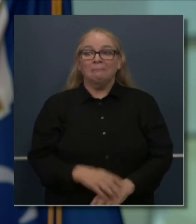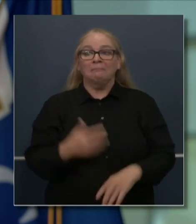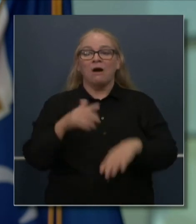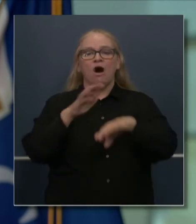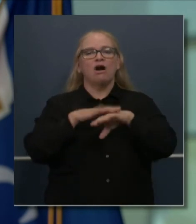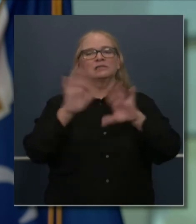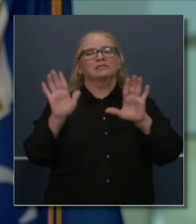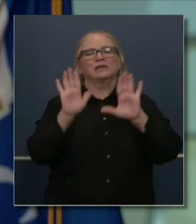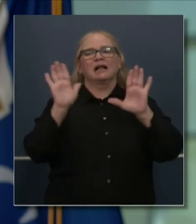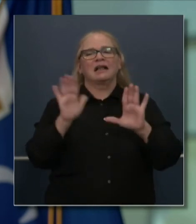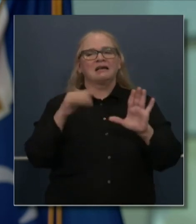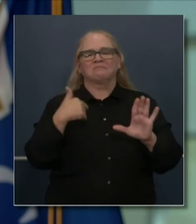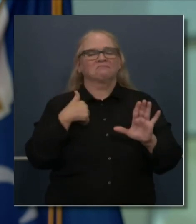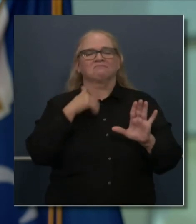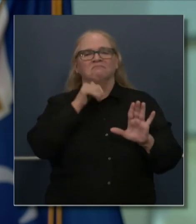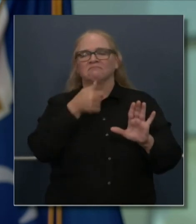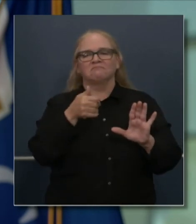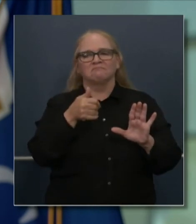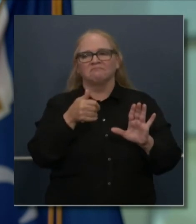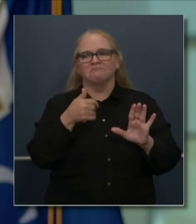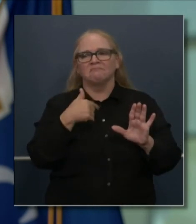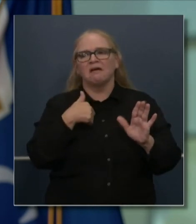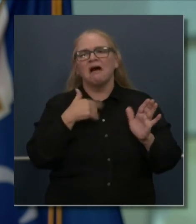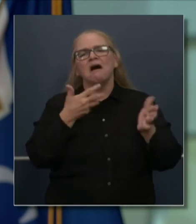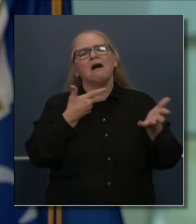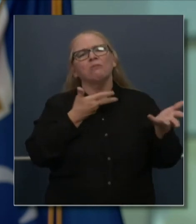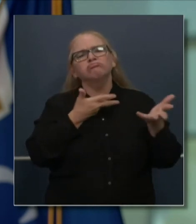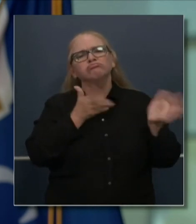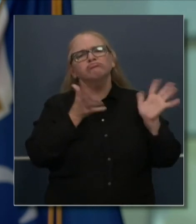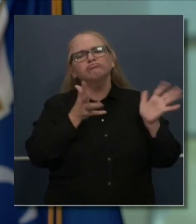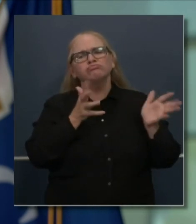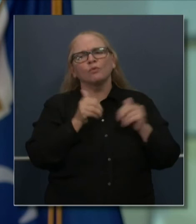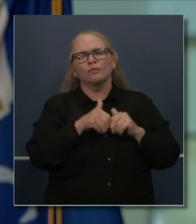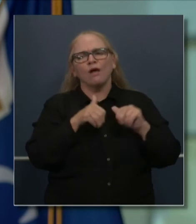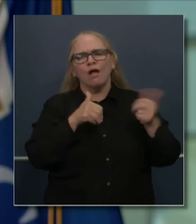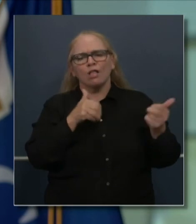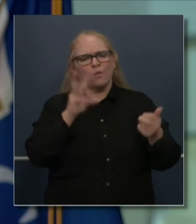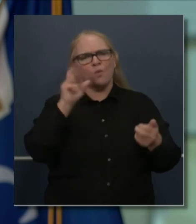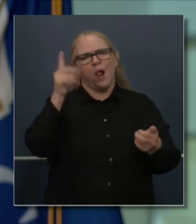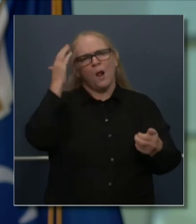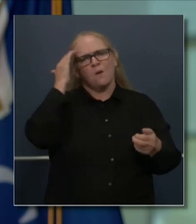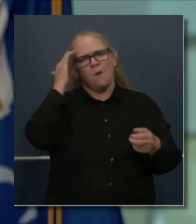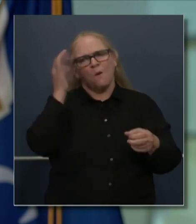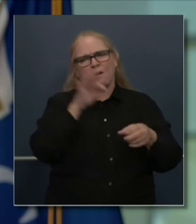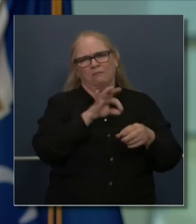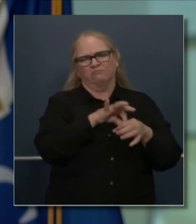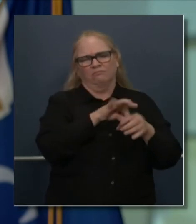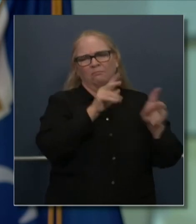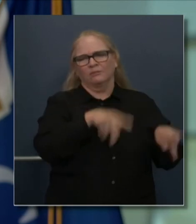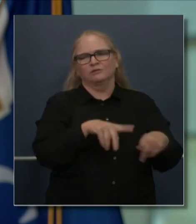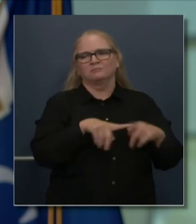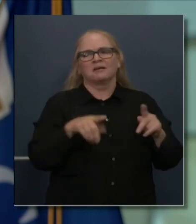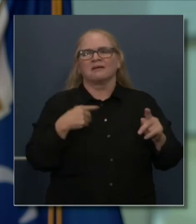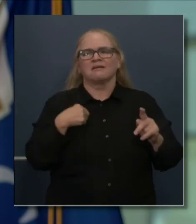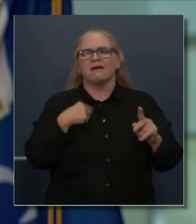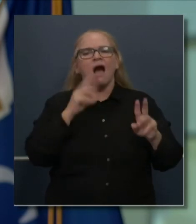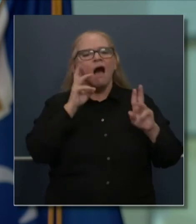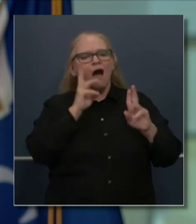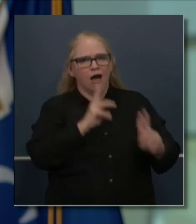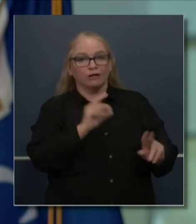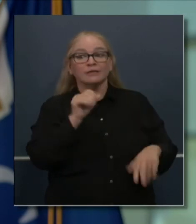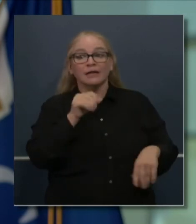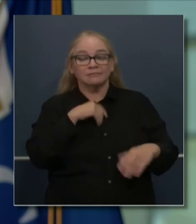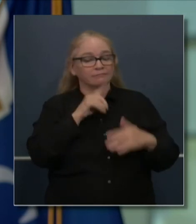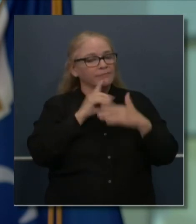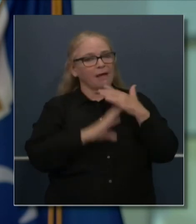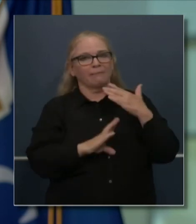a engaged conversation with another well-known elected official. But I'm honored and certainly humbled